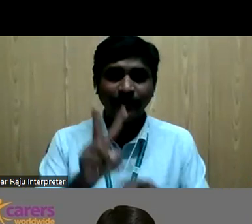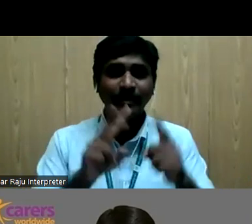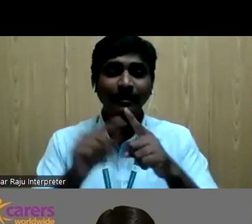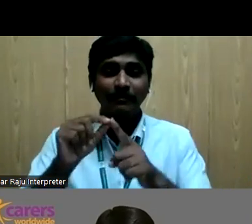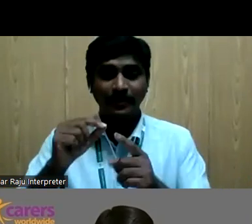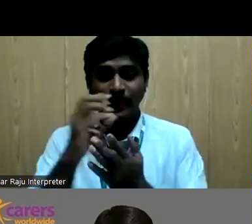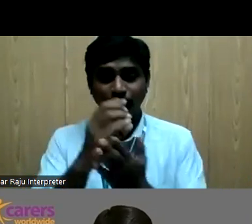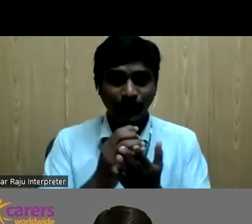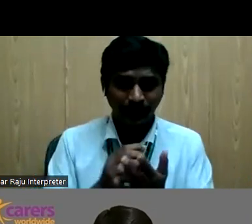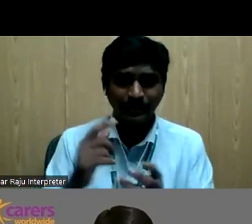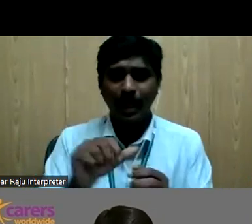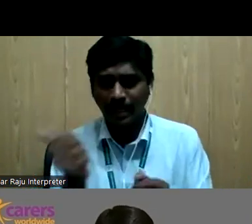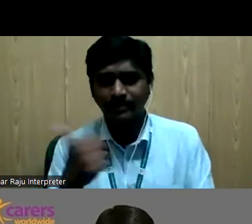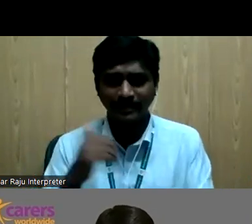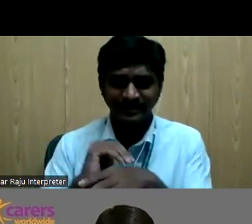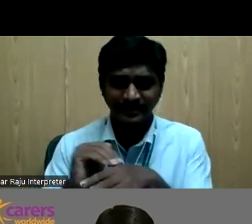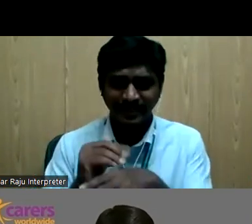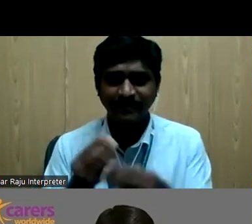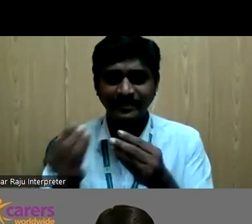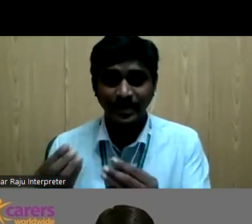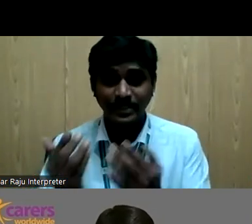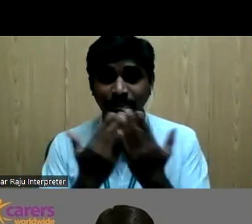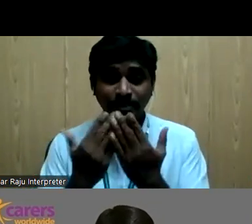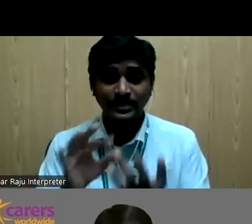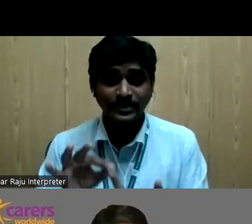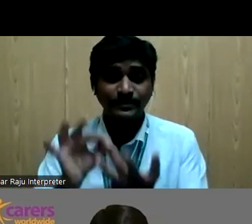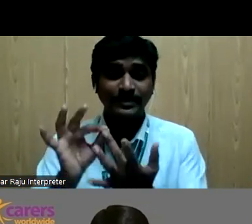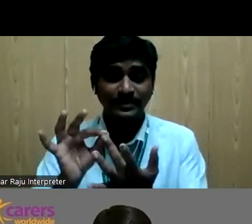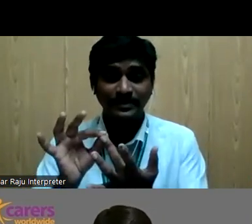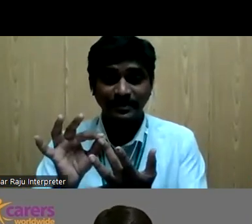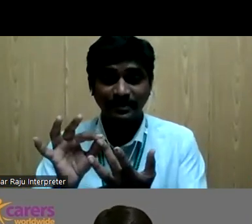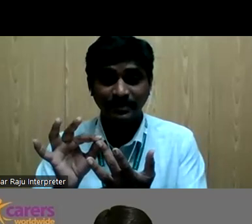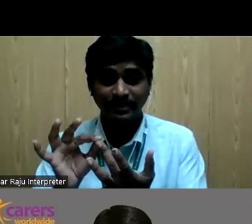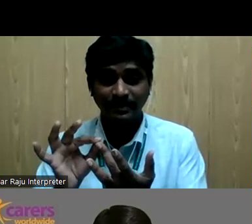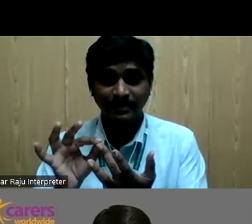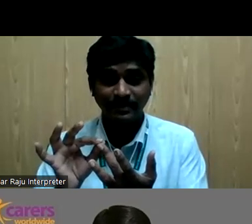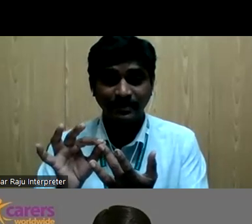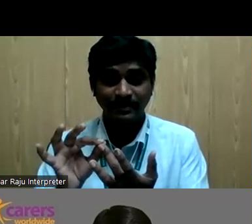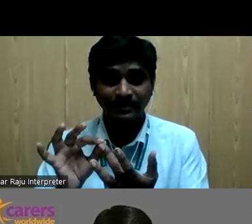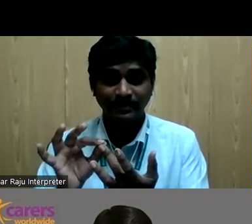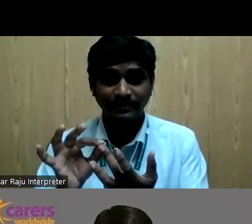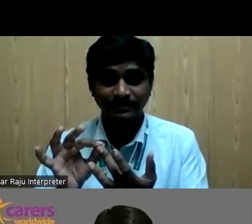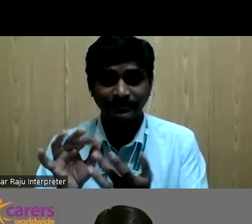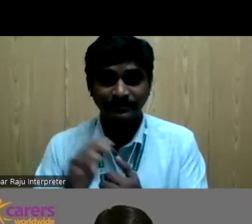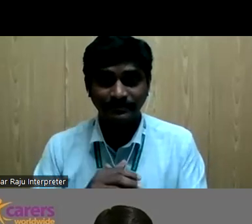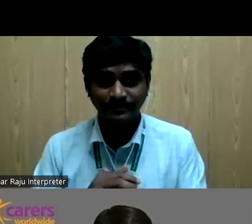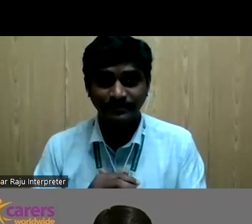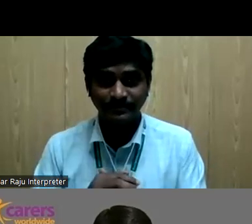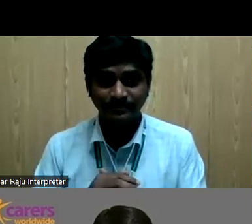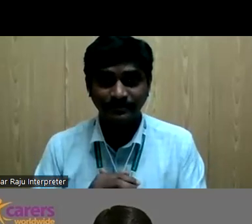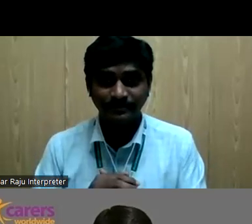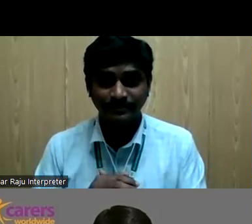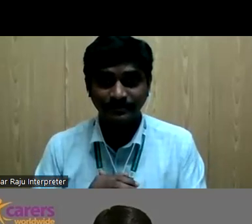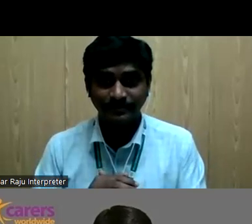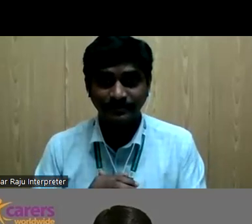have other services like special education services and psychological services from the rehab psychology department. And apart